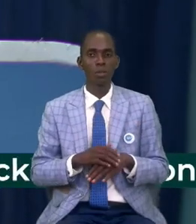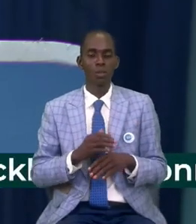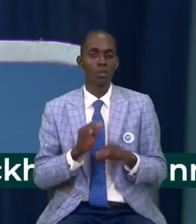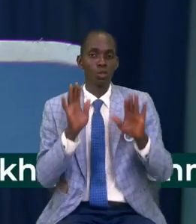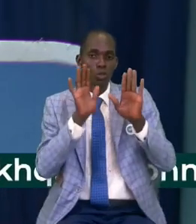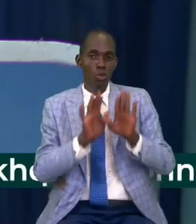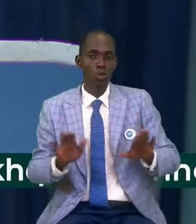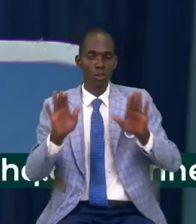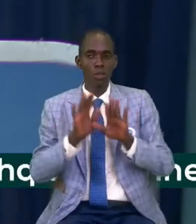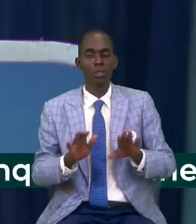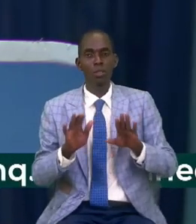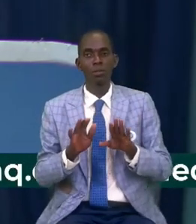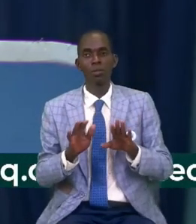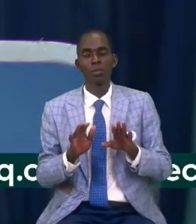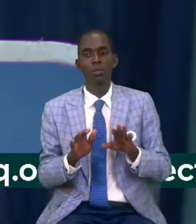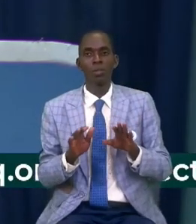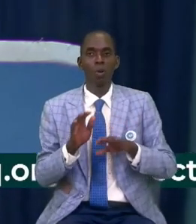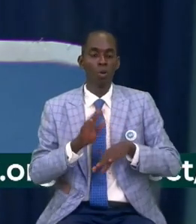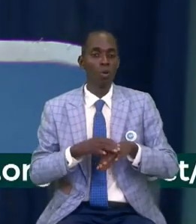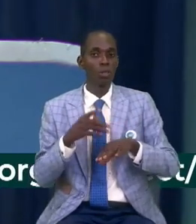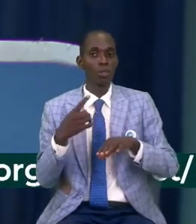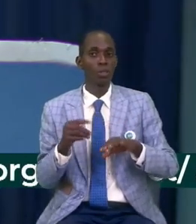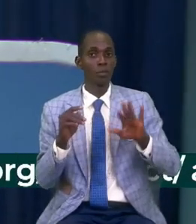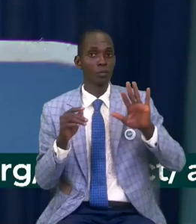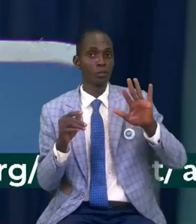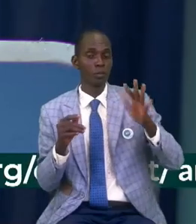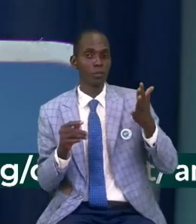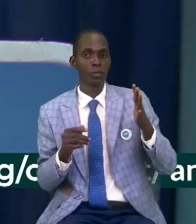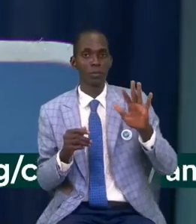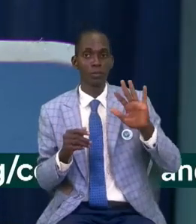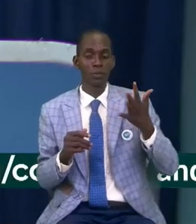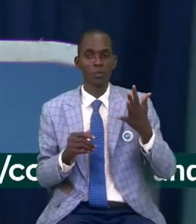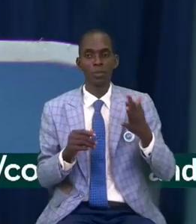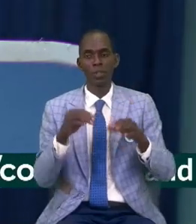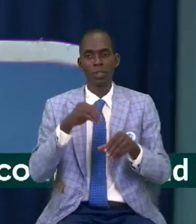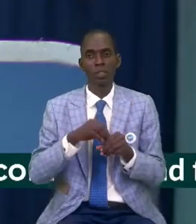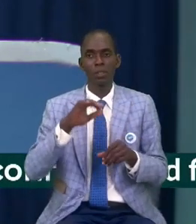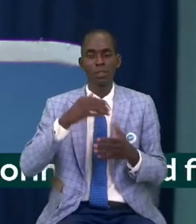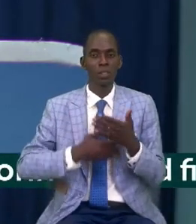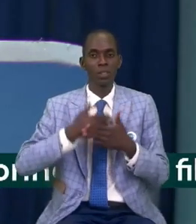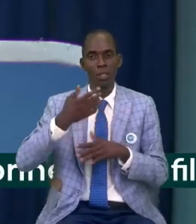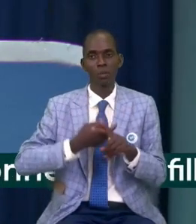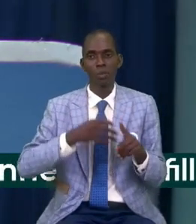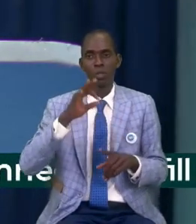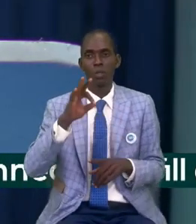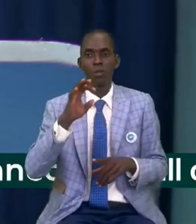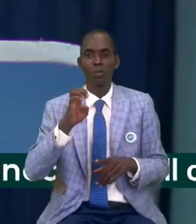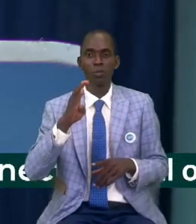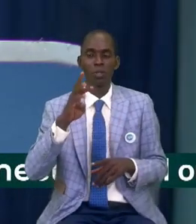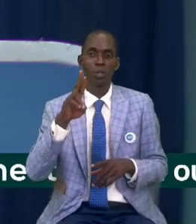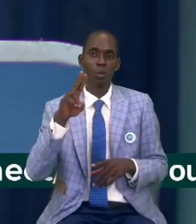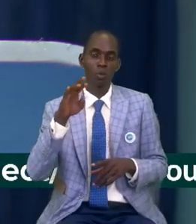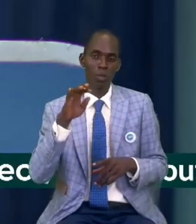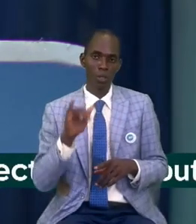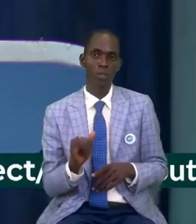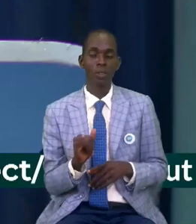banquet on that Sunday. So as you fill your details and submit, we'll get back to you and give you